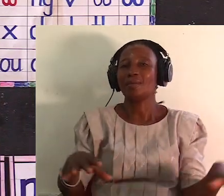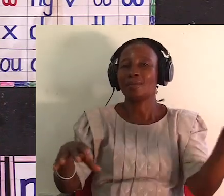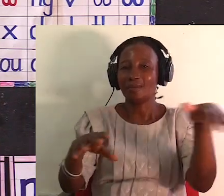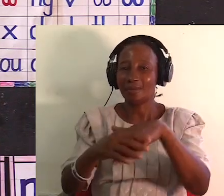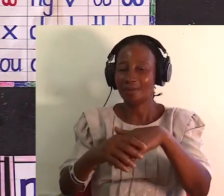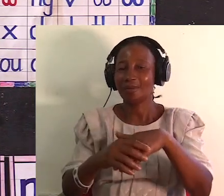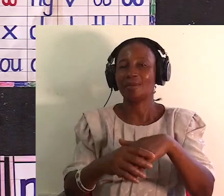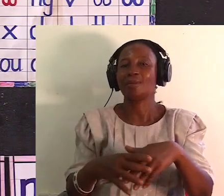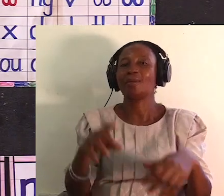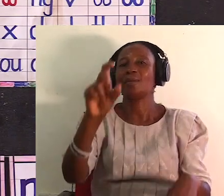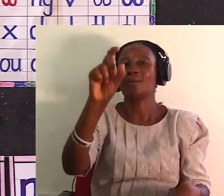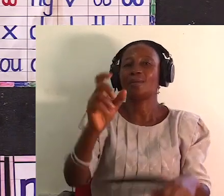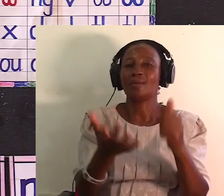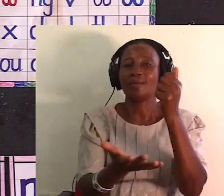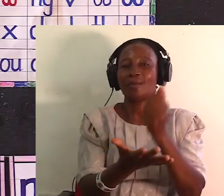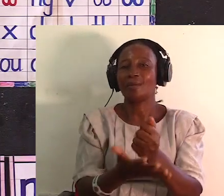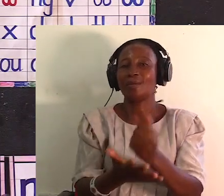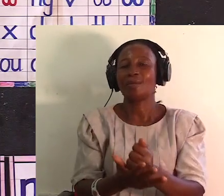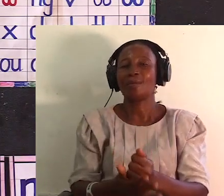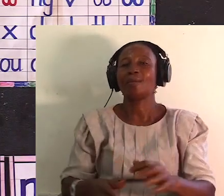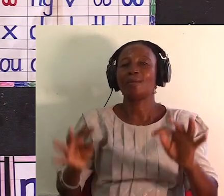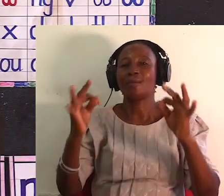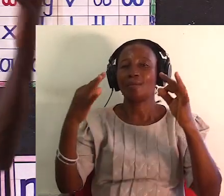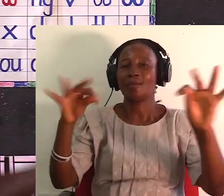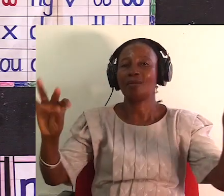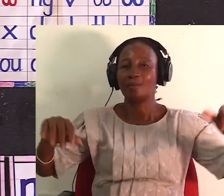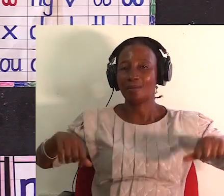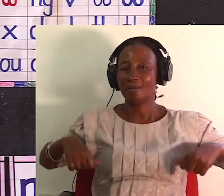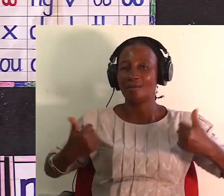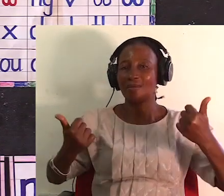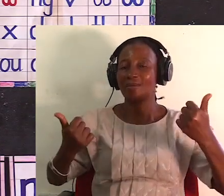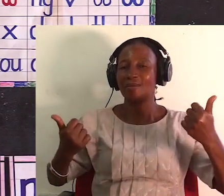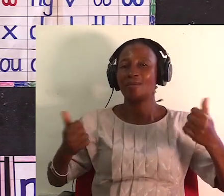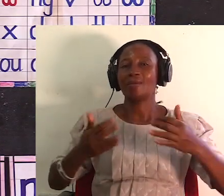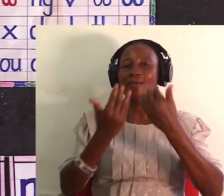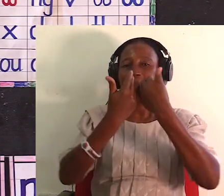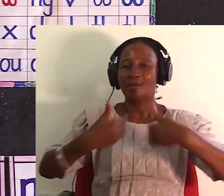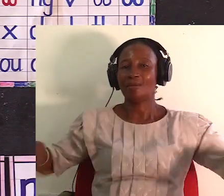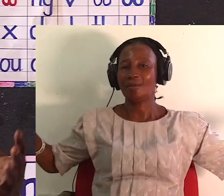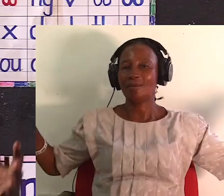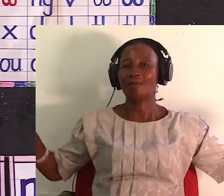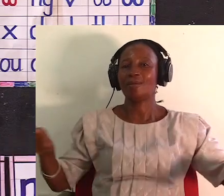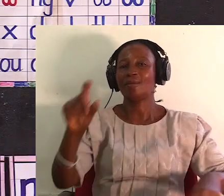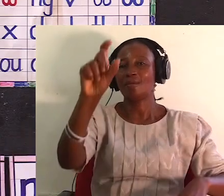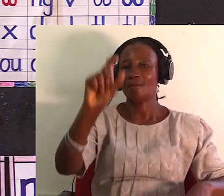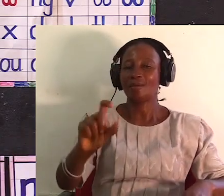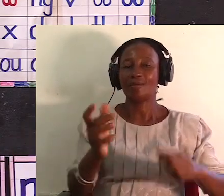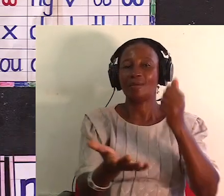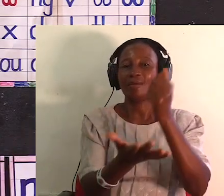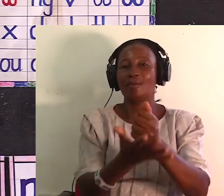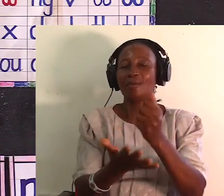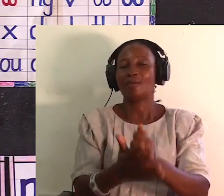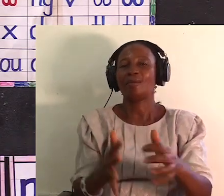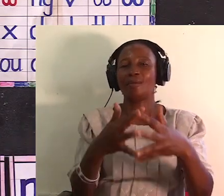So now you are all free to enrich your banks. You are all free to blend as many